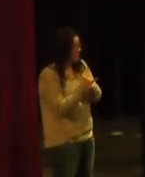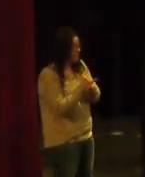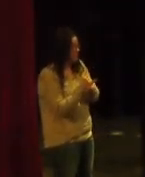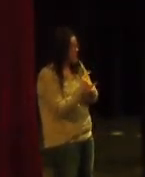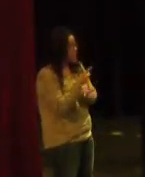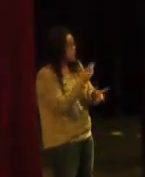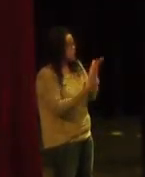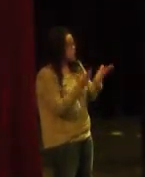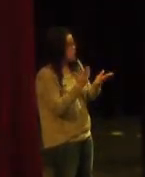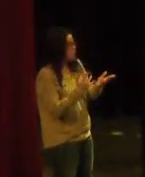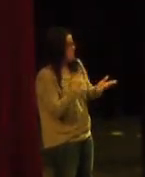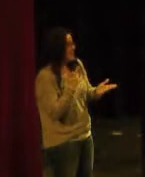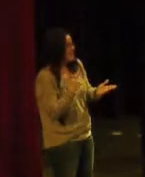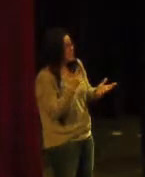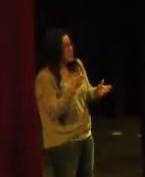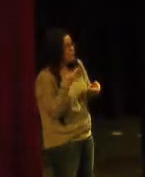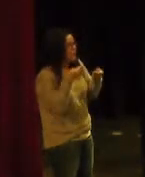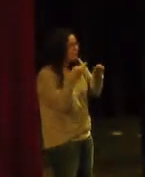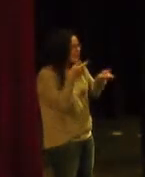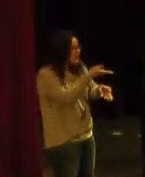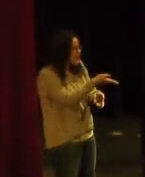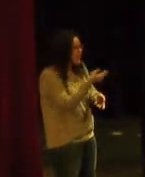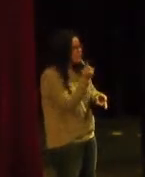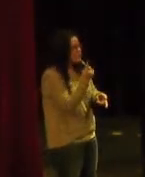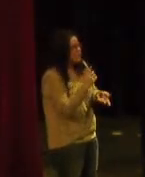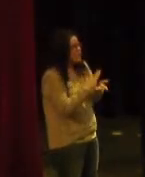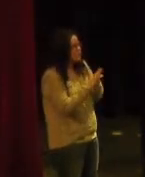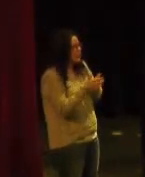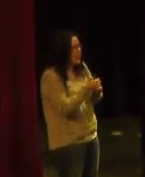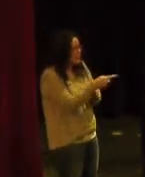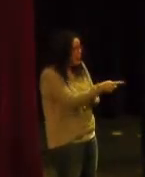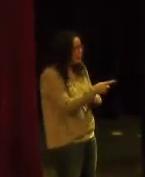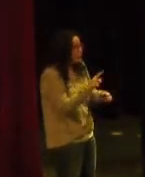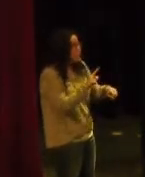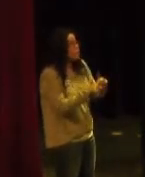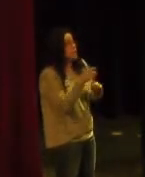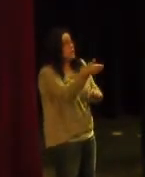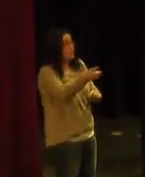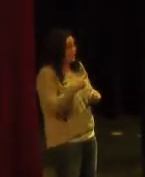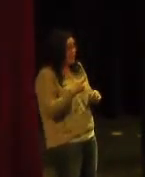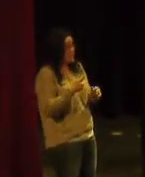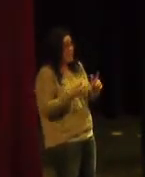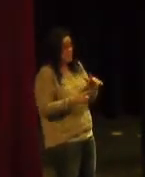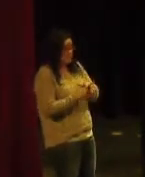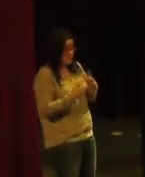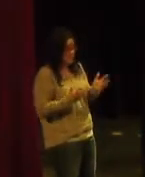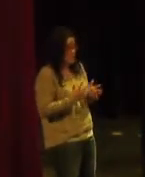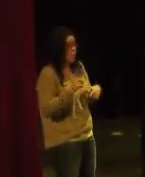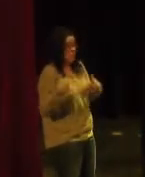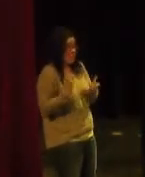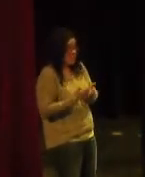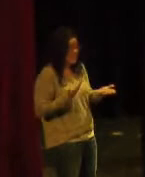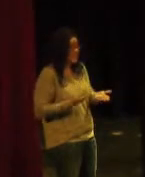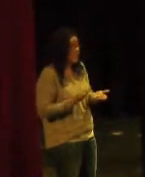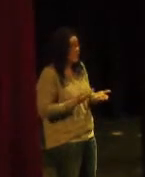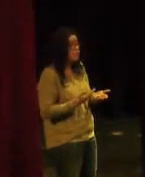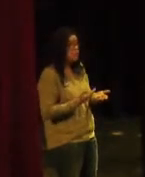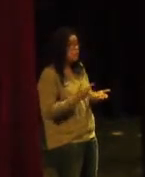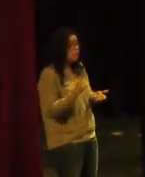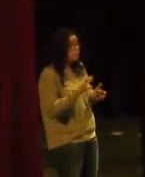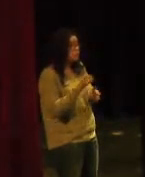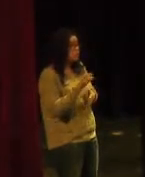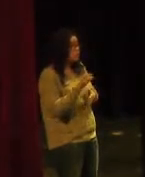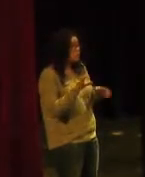You might feel obliged to feed them or something, or at least, be kind to them. But when you invite them to come, once they get there, you probably better treat them